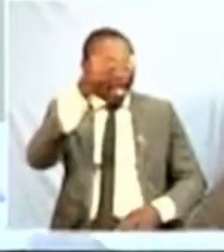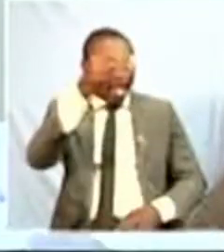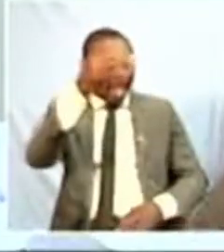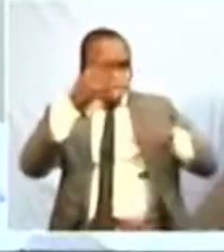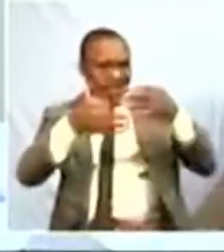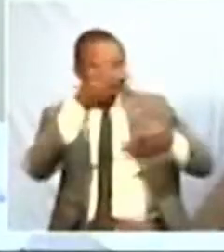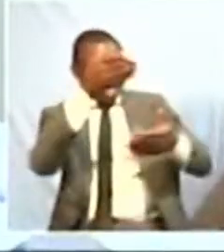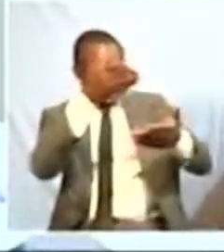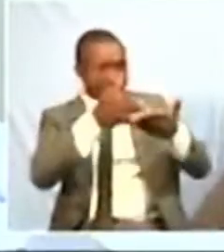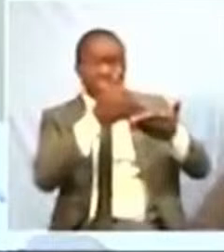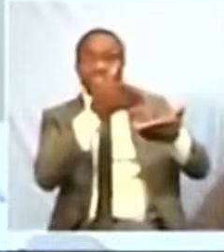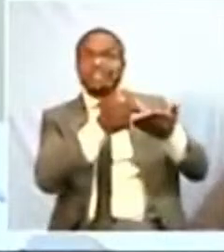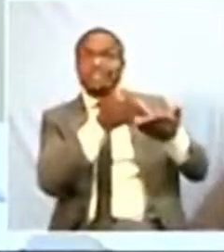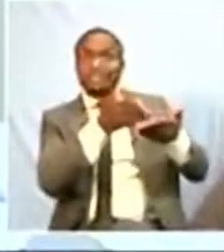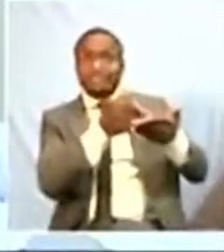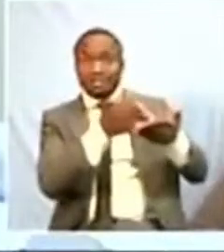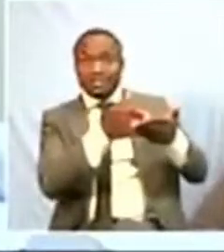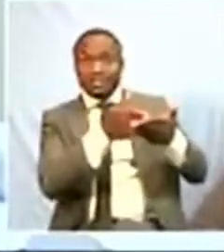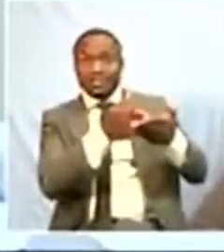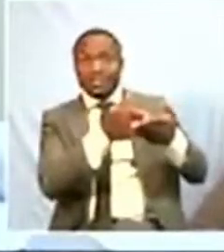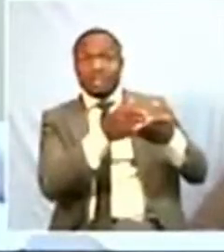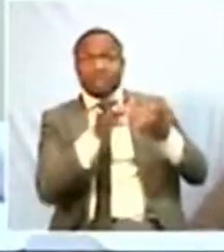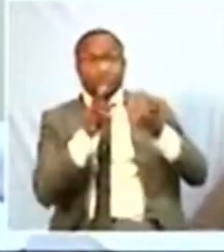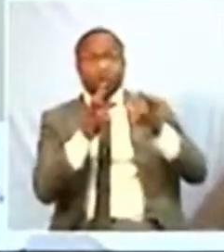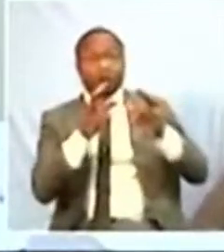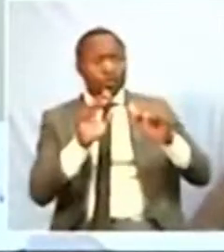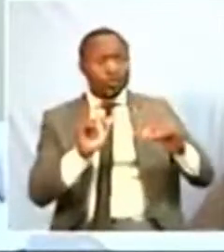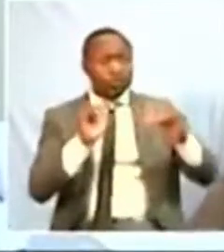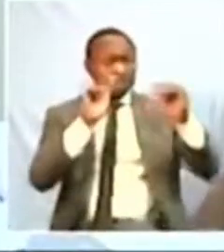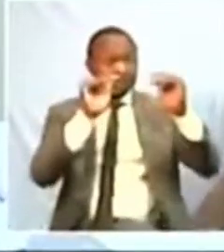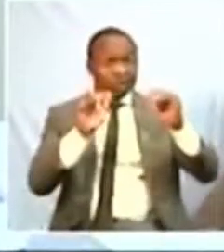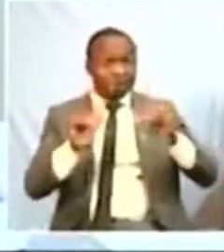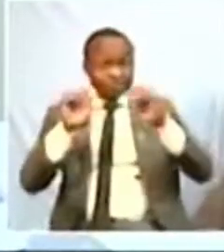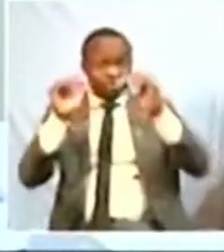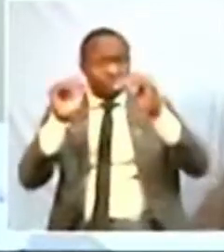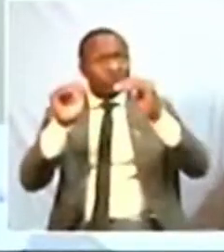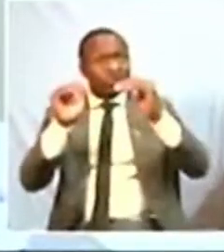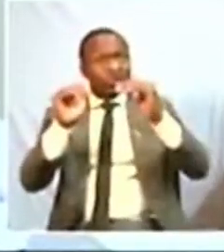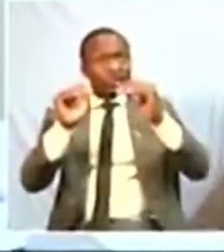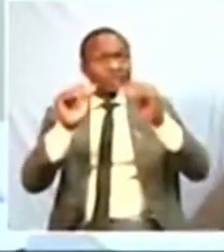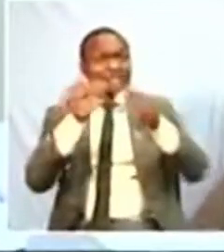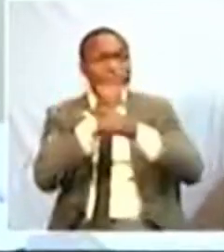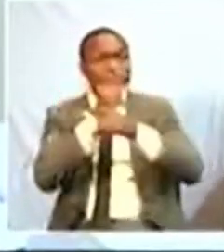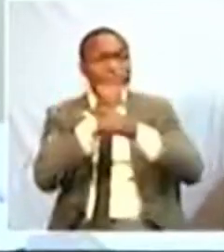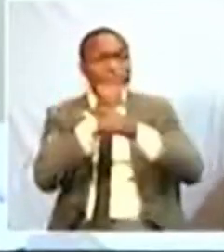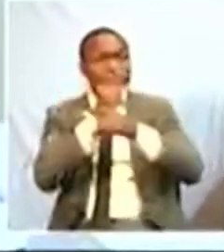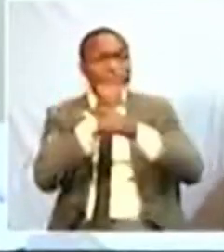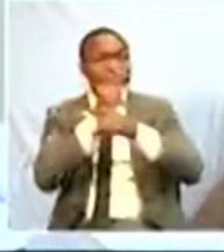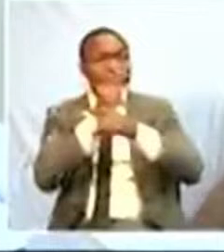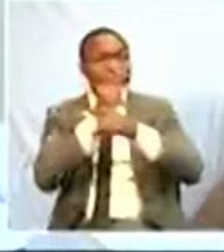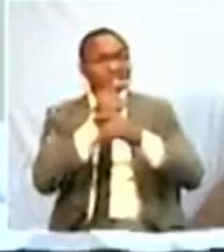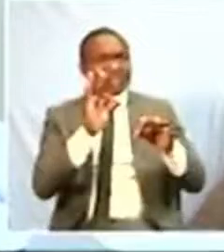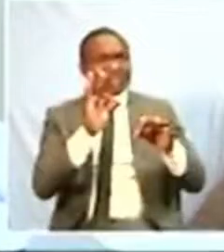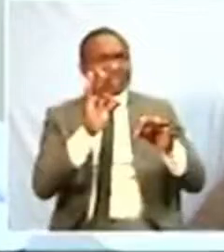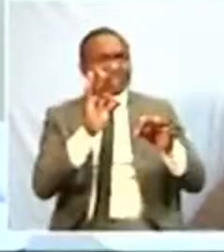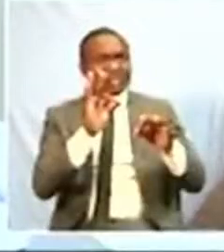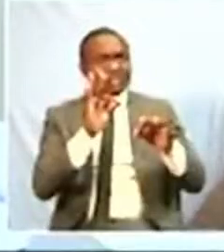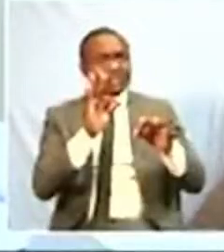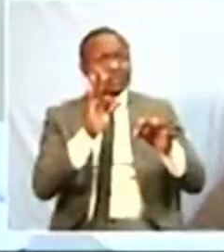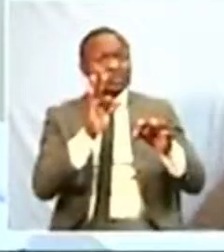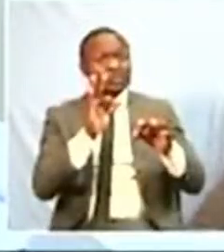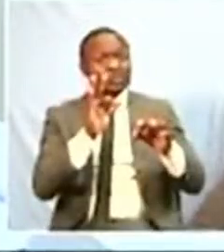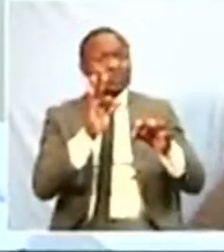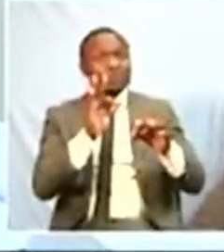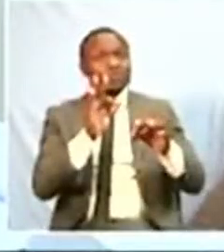this was a basis of promoting you, or not even promoting, or justifying your presence in the council,